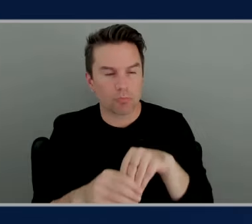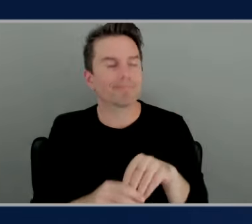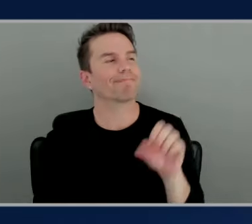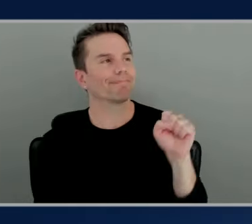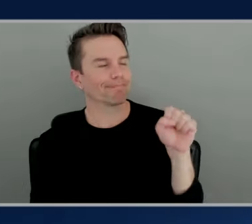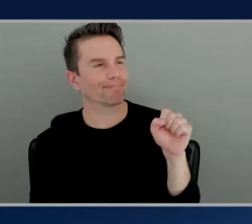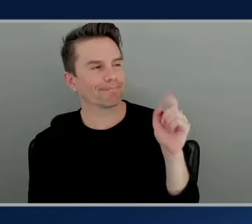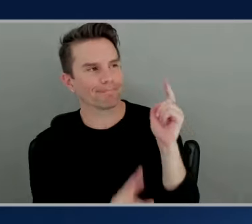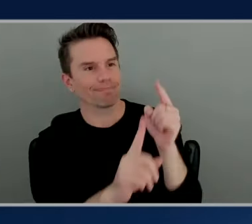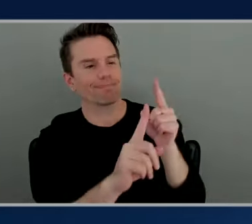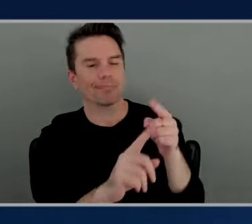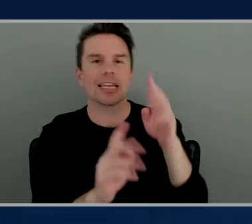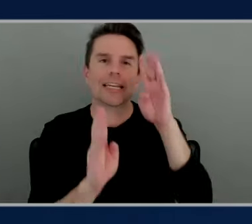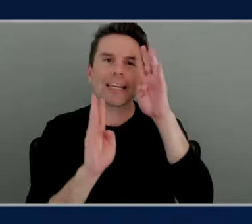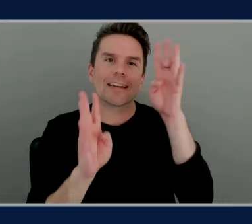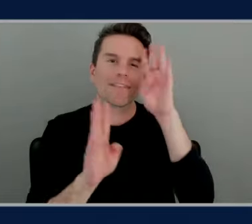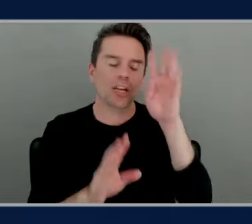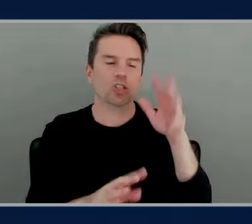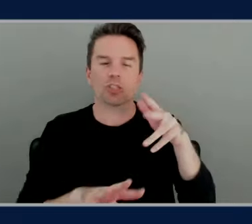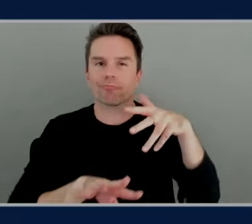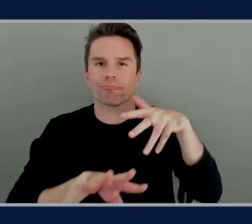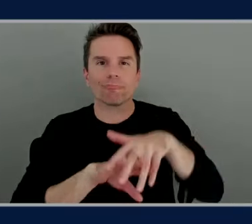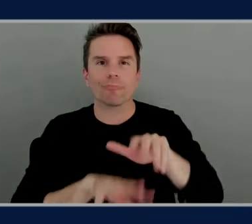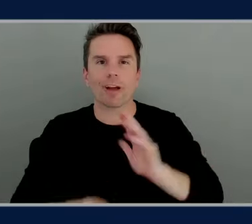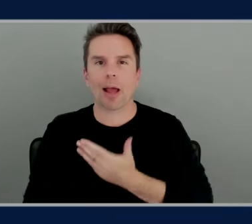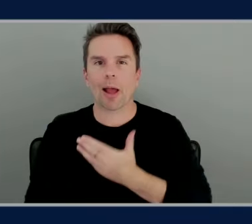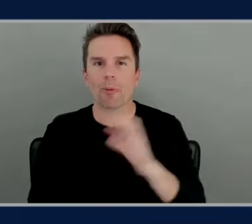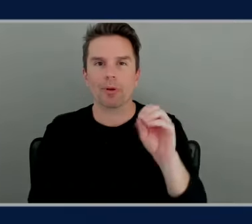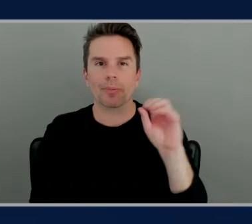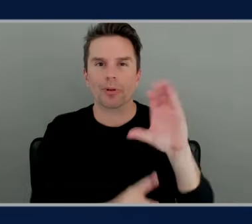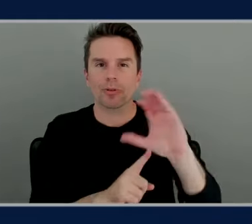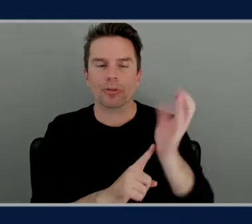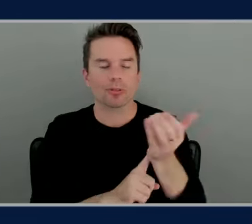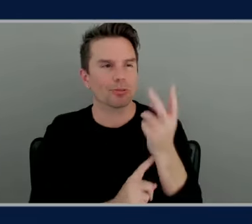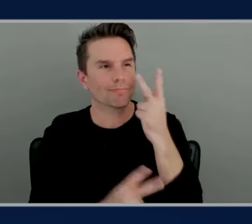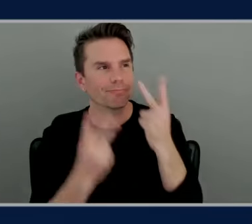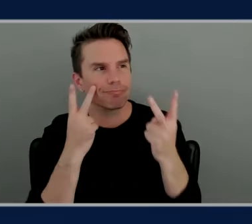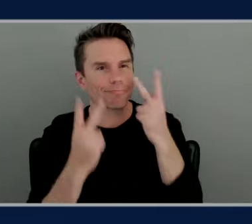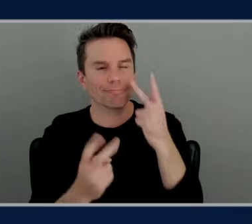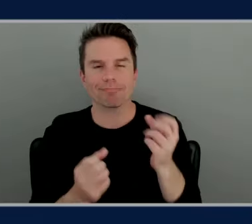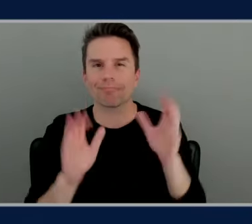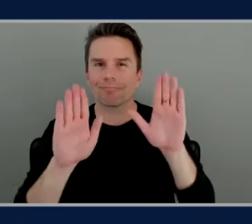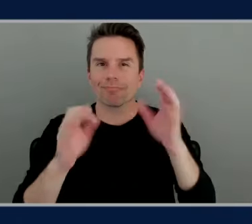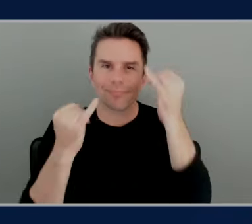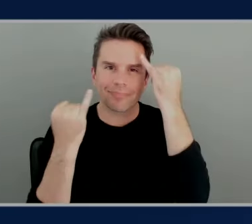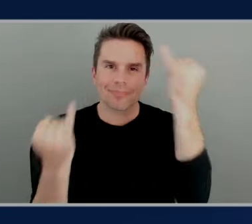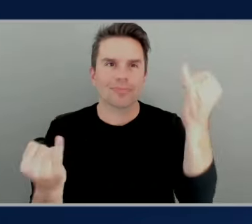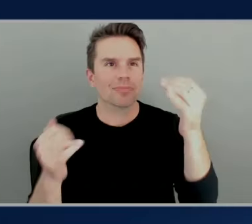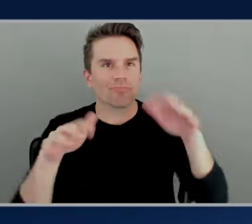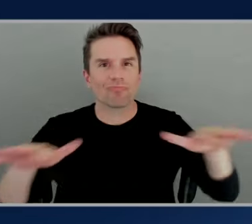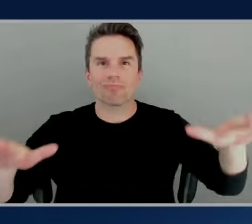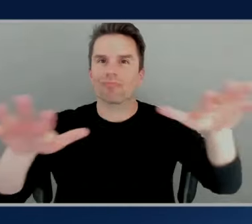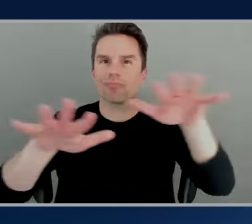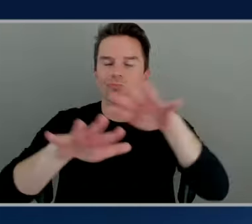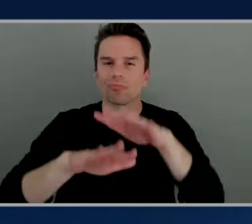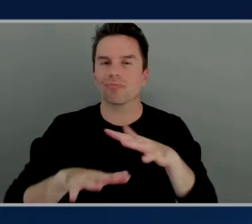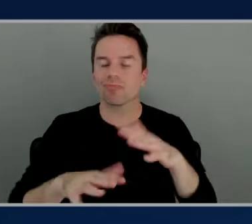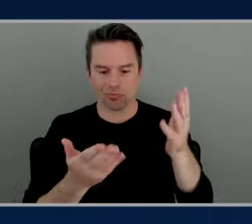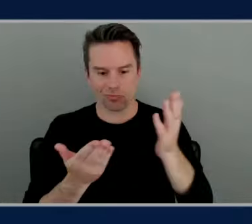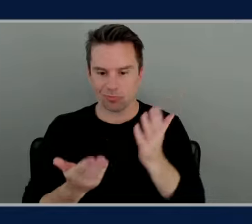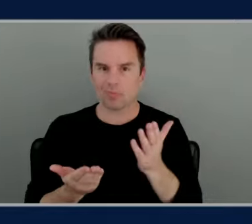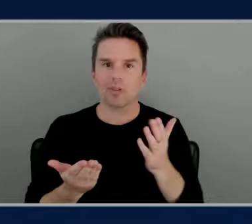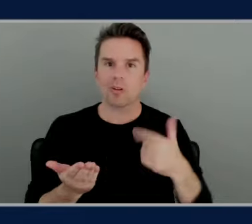throughout our company's culture. And, you know, we see great ideas and new thoughts coming from all areas. We've got a very